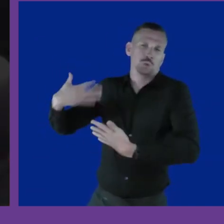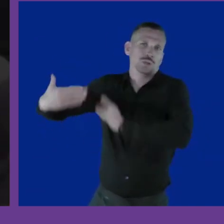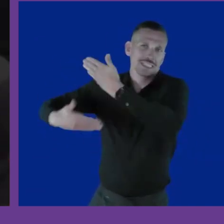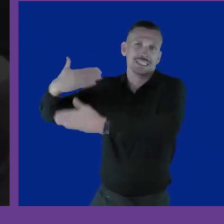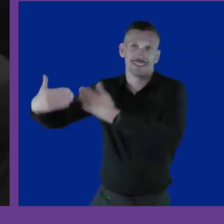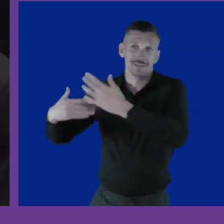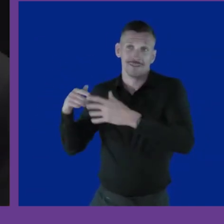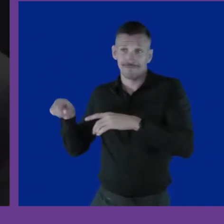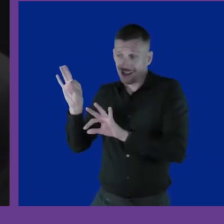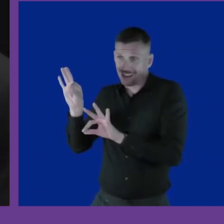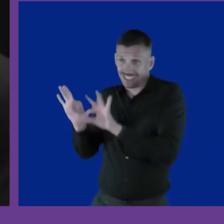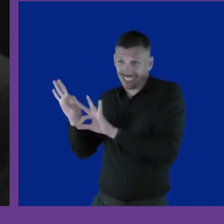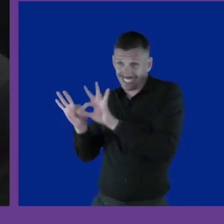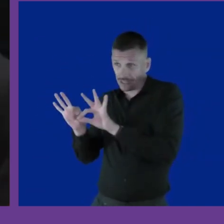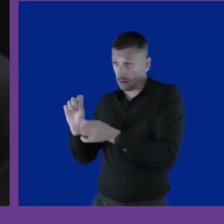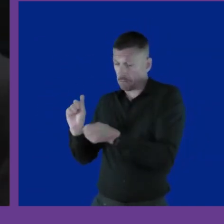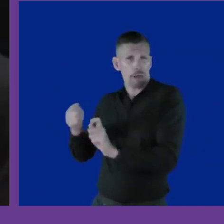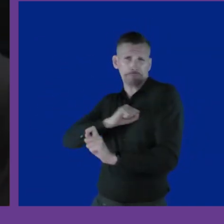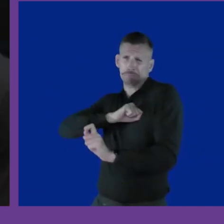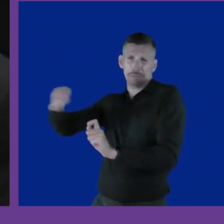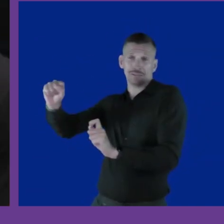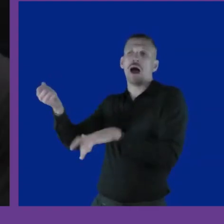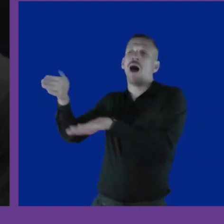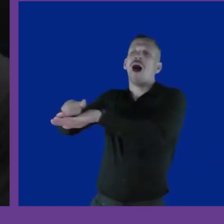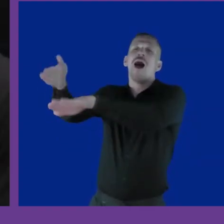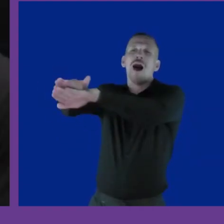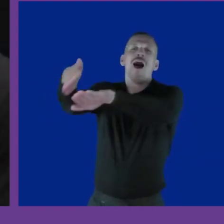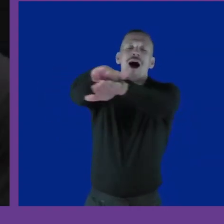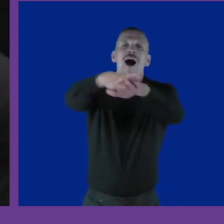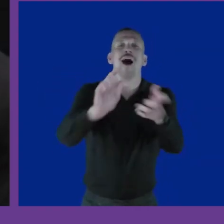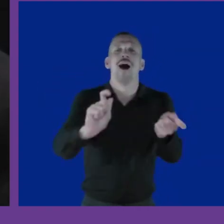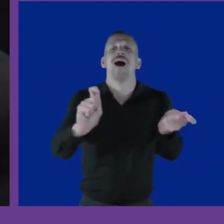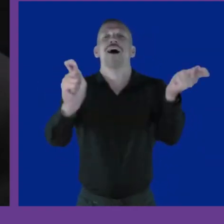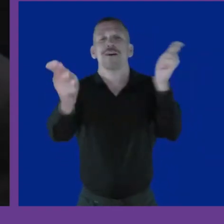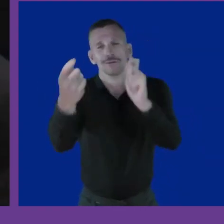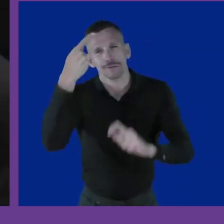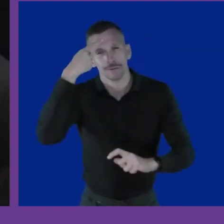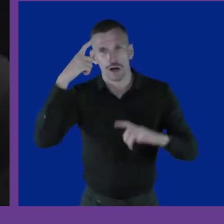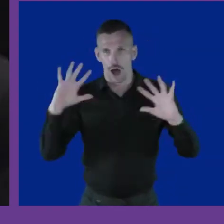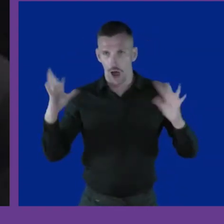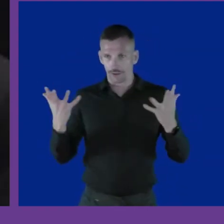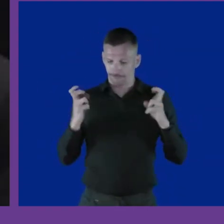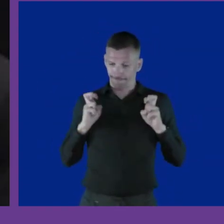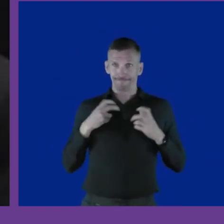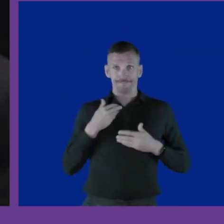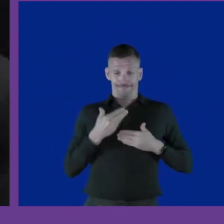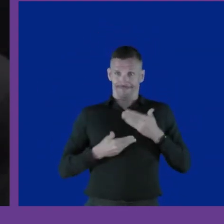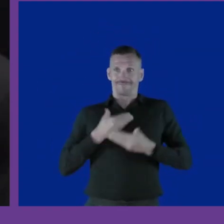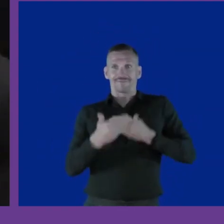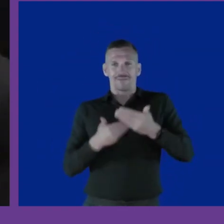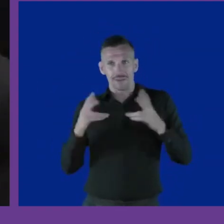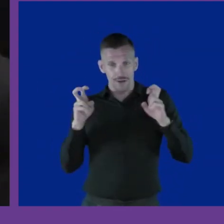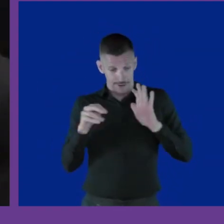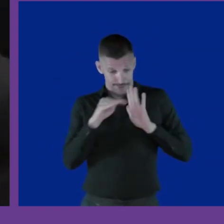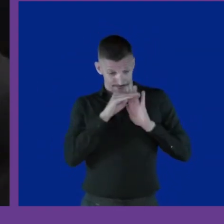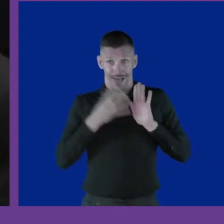accessible solution, of course. But I think we should consider what Jakob said too, that we need a standard so they work